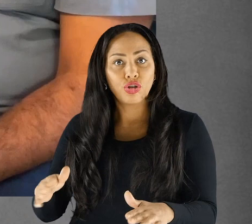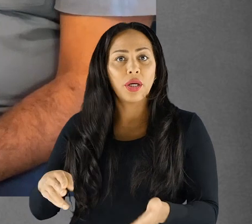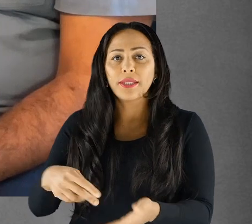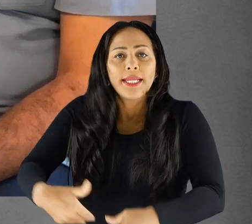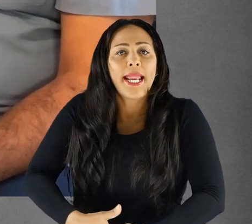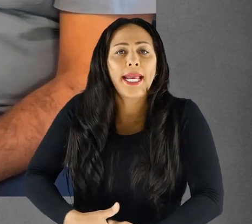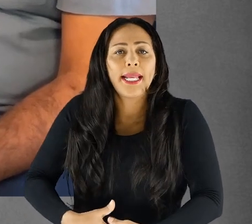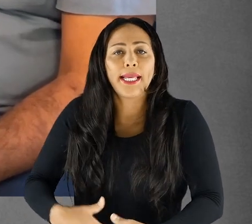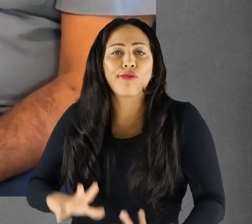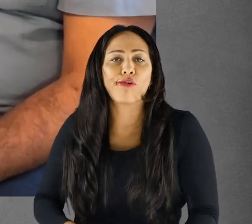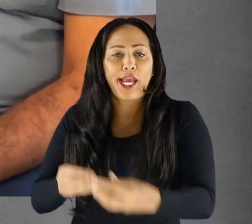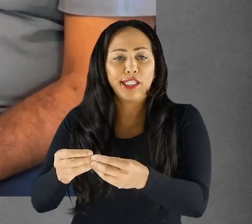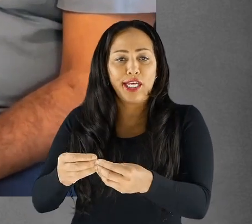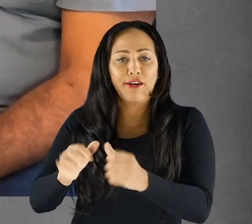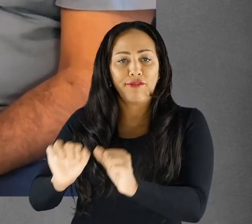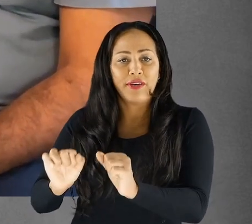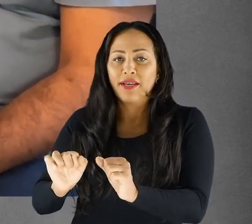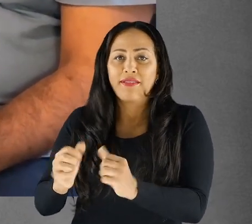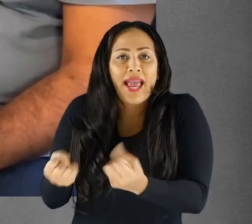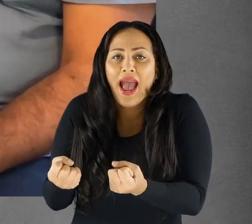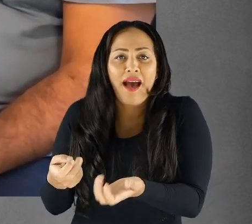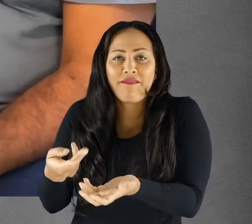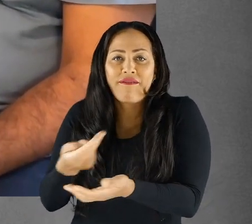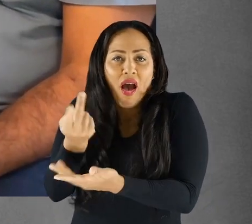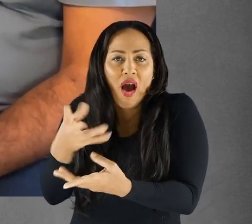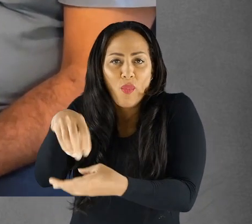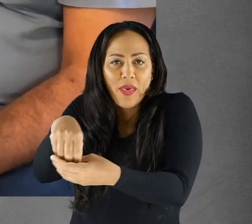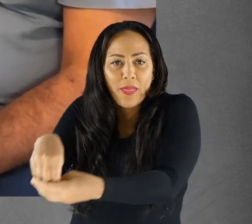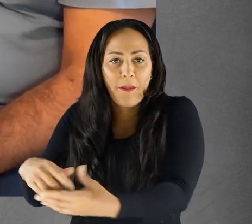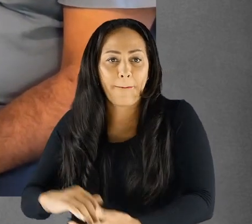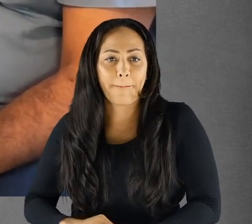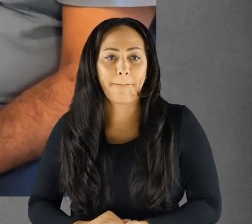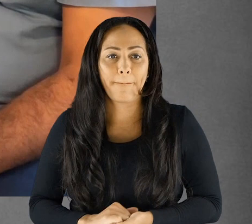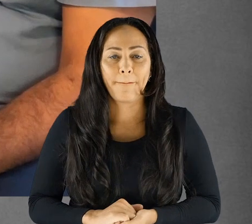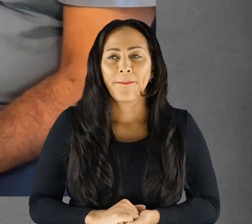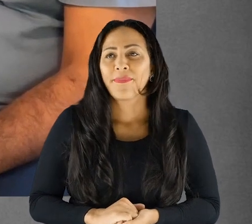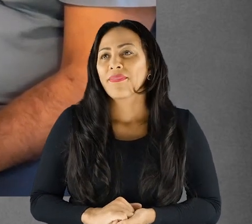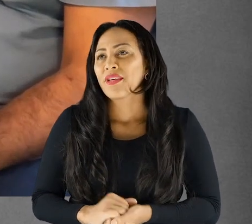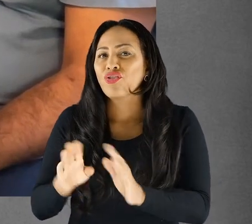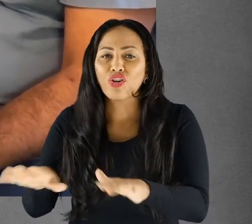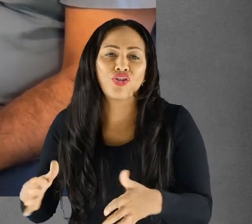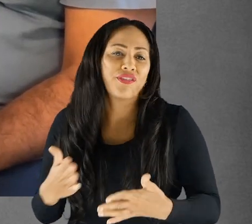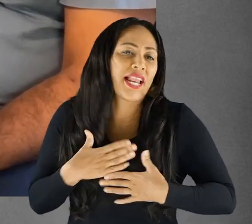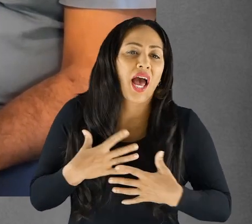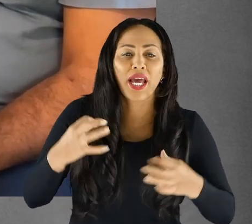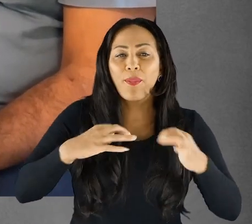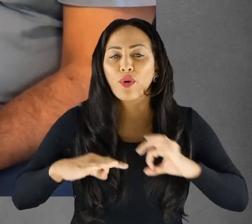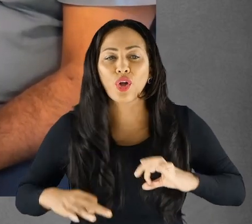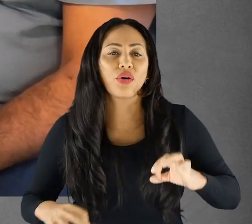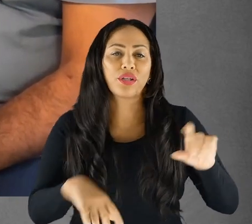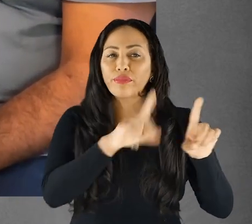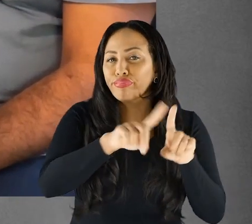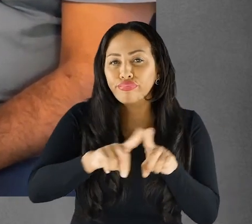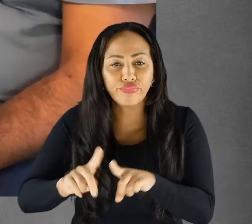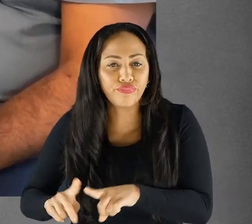they deserve art, and they don't need to be like, and actually those things are sweet as well, like, because they do like Baby Shark, and they do like polka dots, and they do